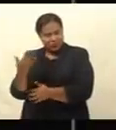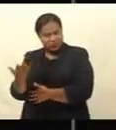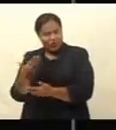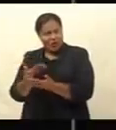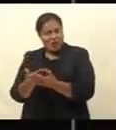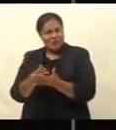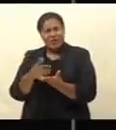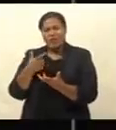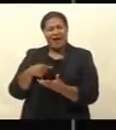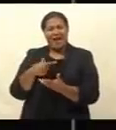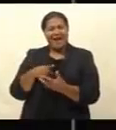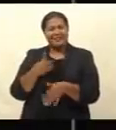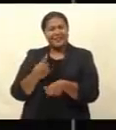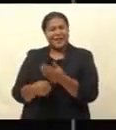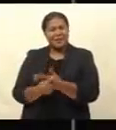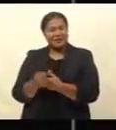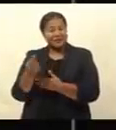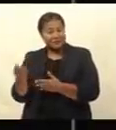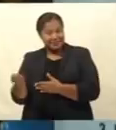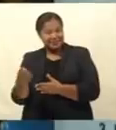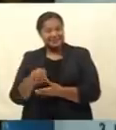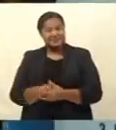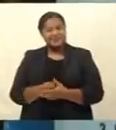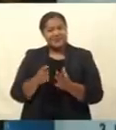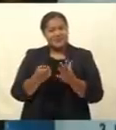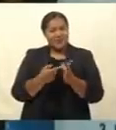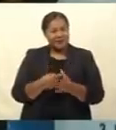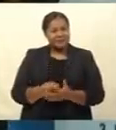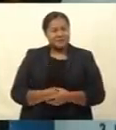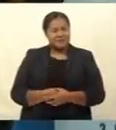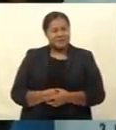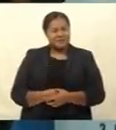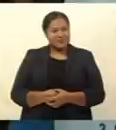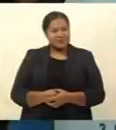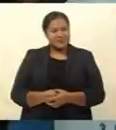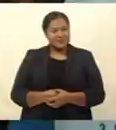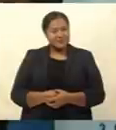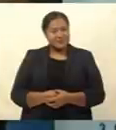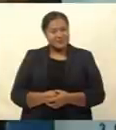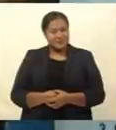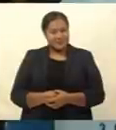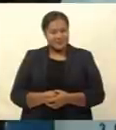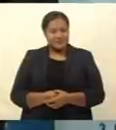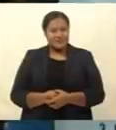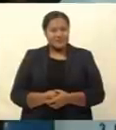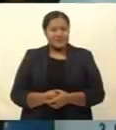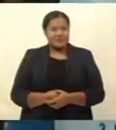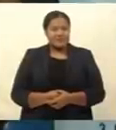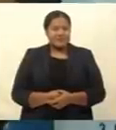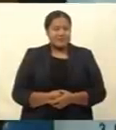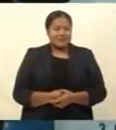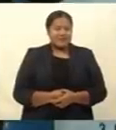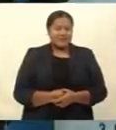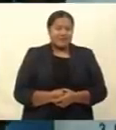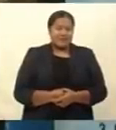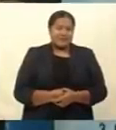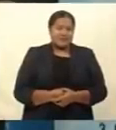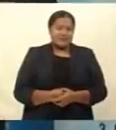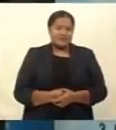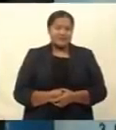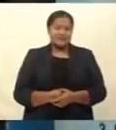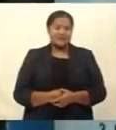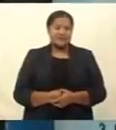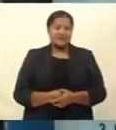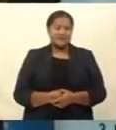unconnected clusters in the province continues. Again, this is another part where I have to actually say it again and again. Before we did this